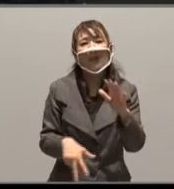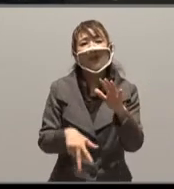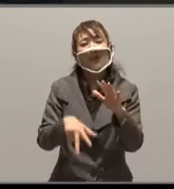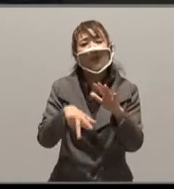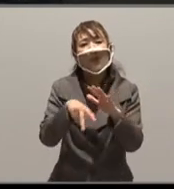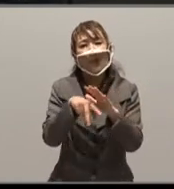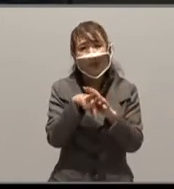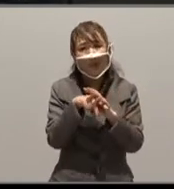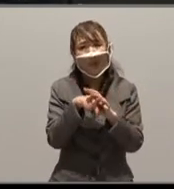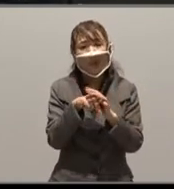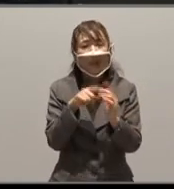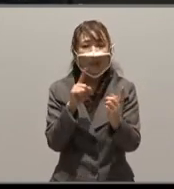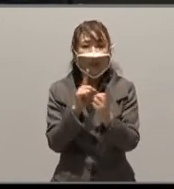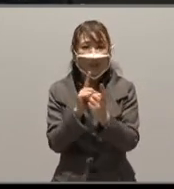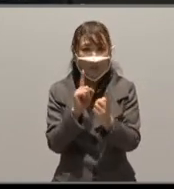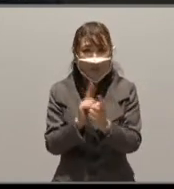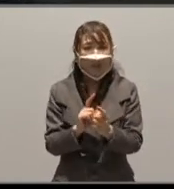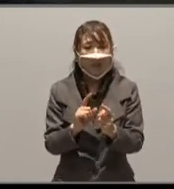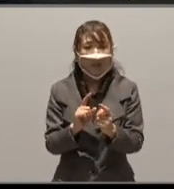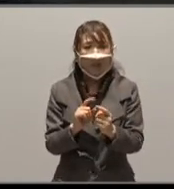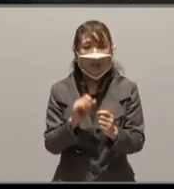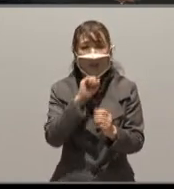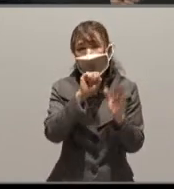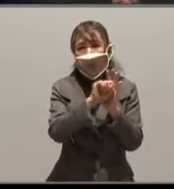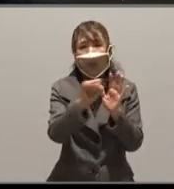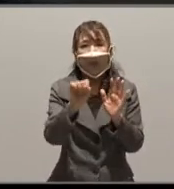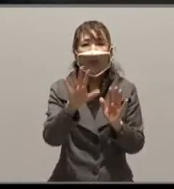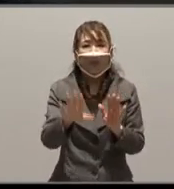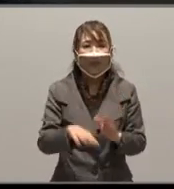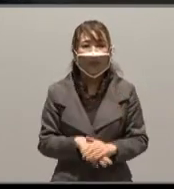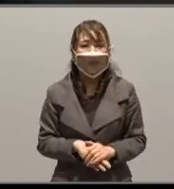And looking at the overall stress, cortisol,